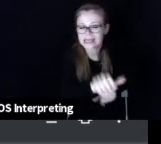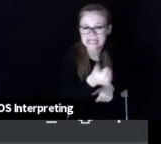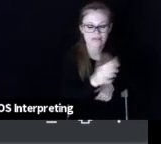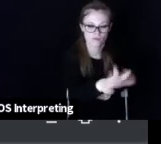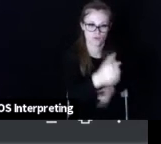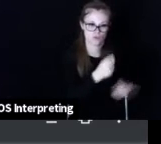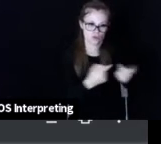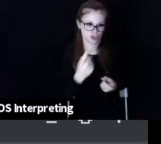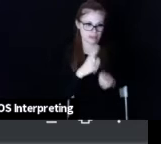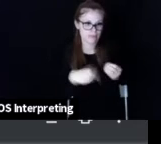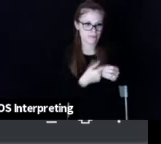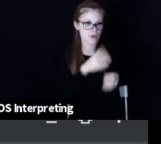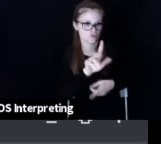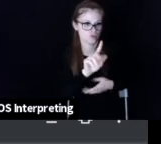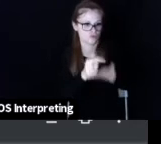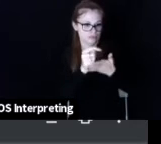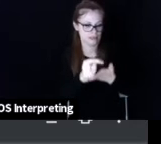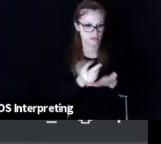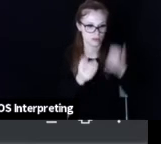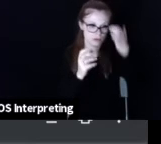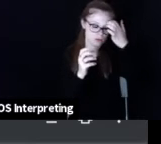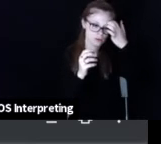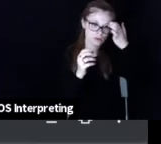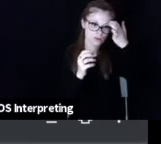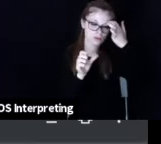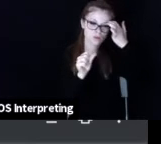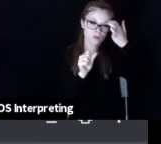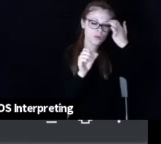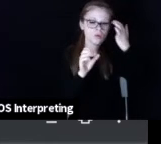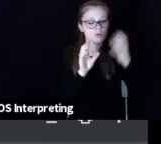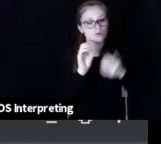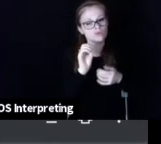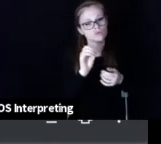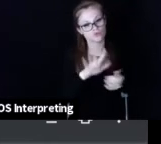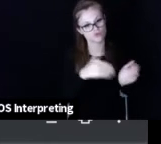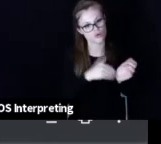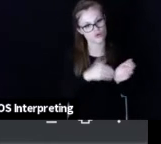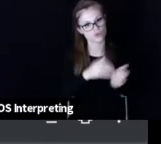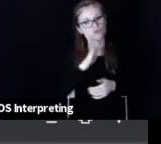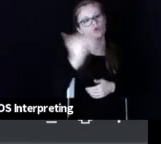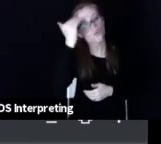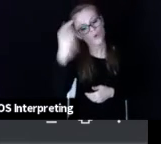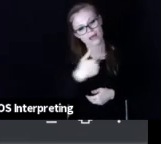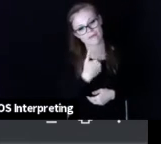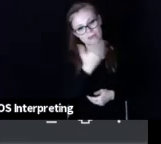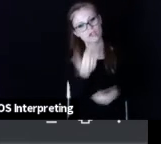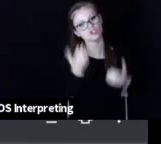your diagnosis and treatment. And that way, actually, they know that you're going to have a better chance of engaging with what they